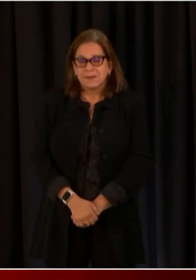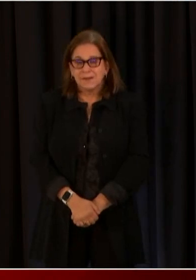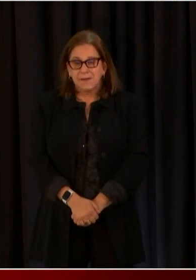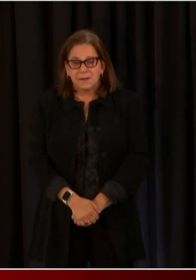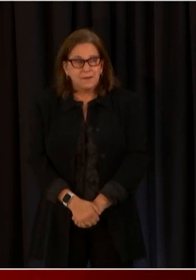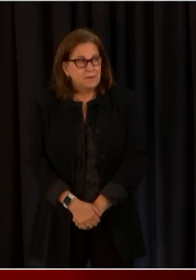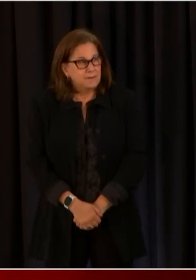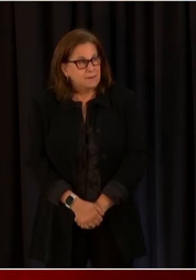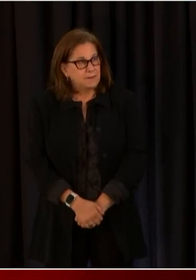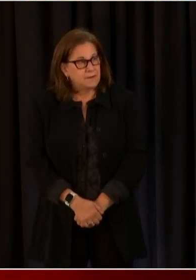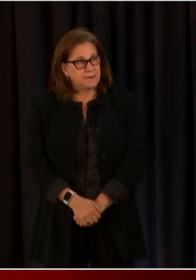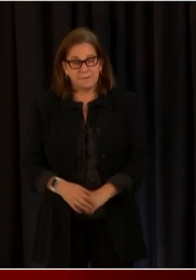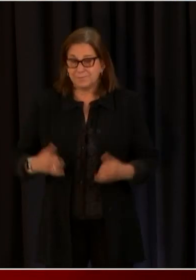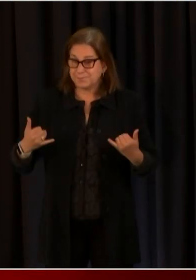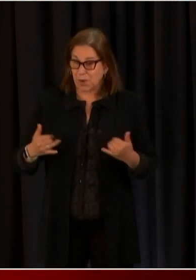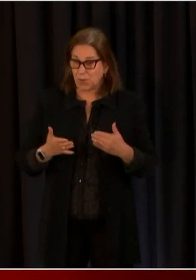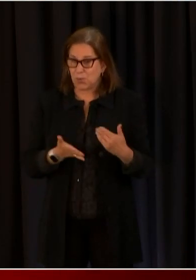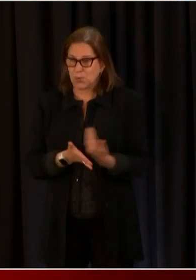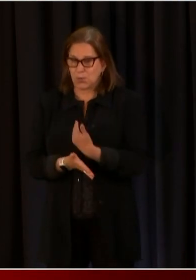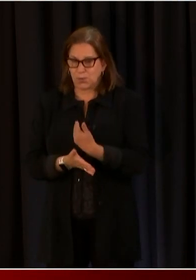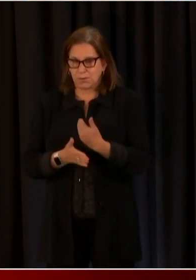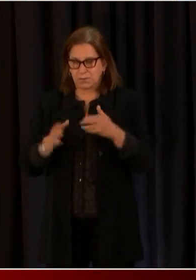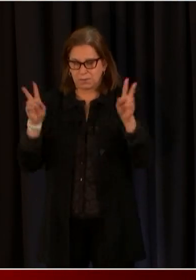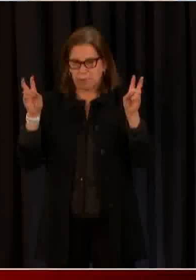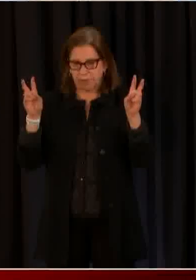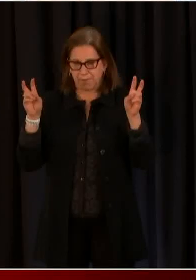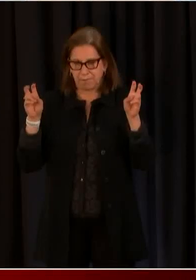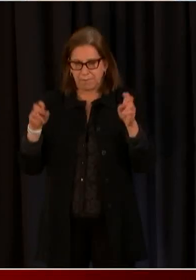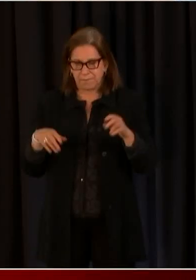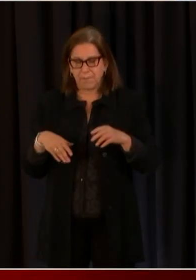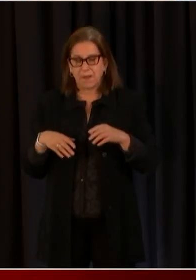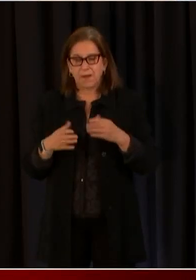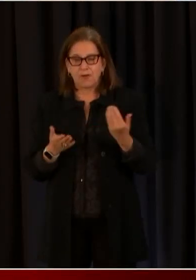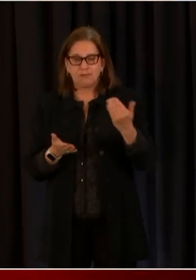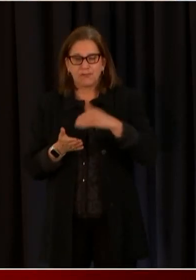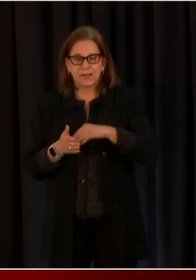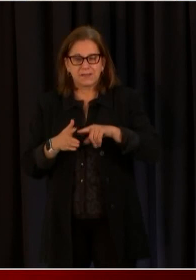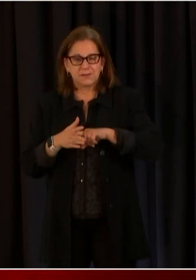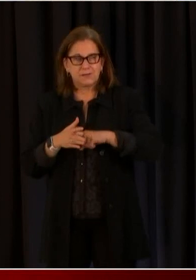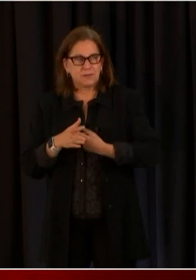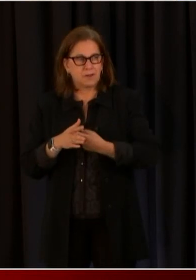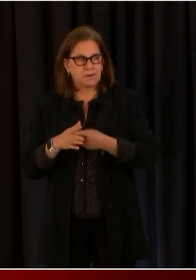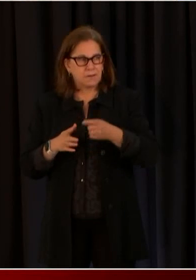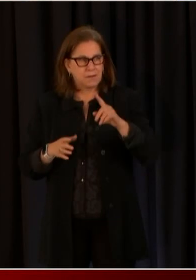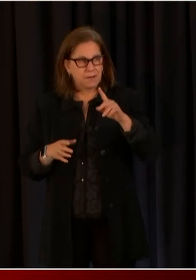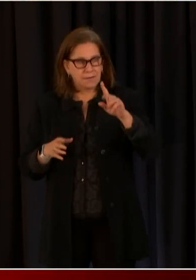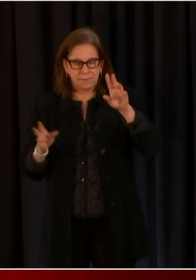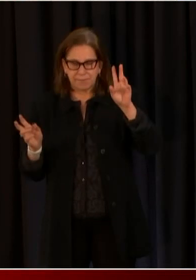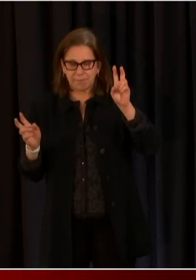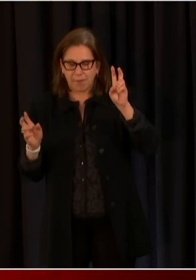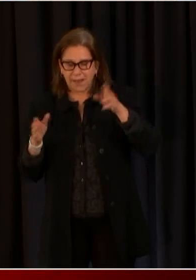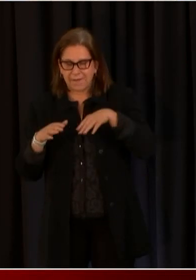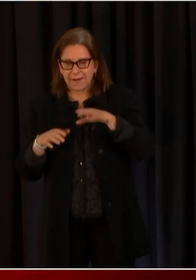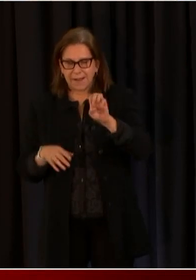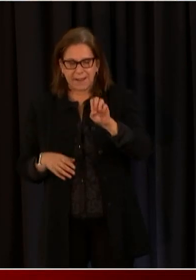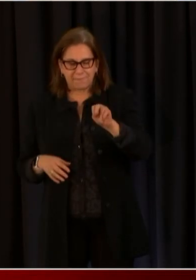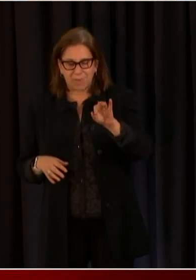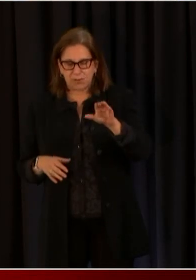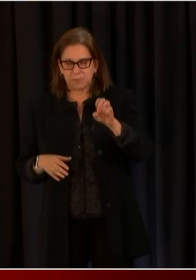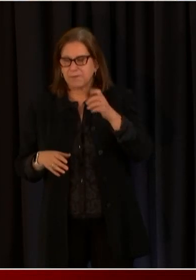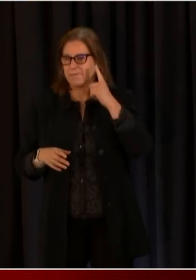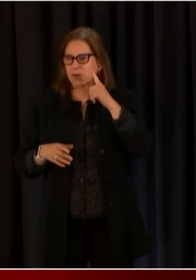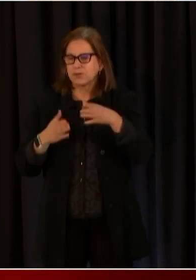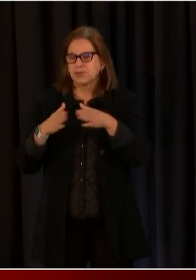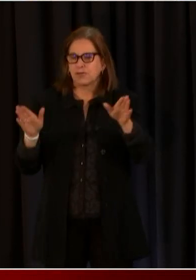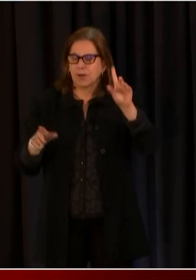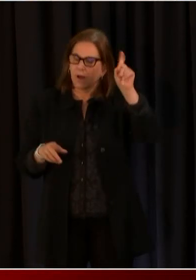Let me start with another general government operations update, and that's why I